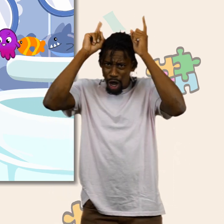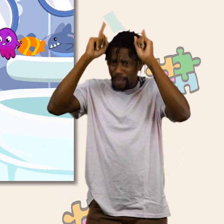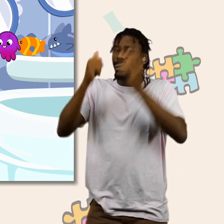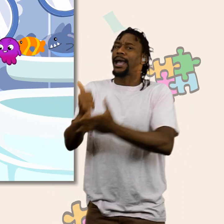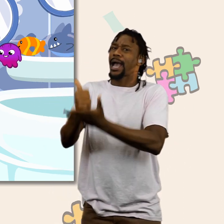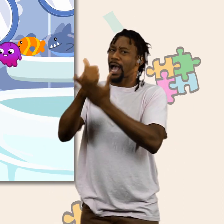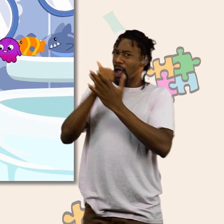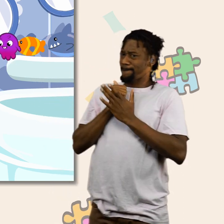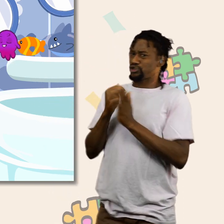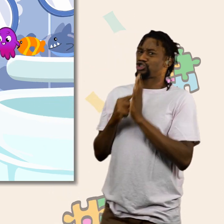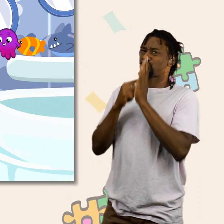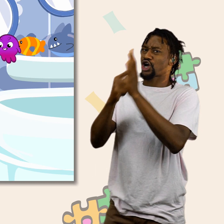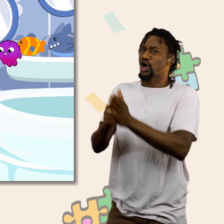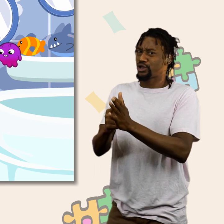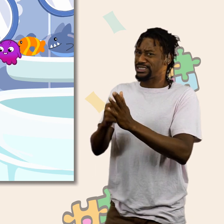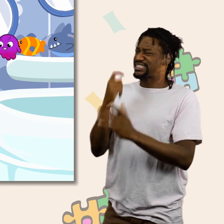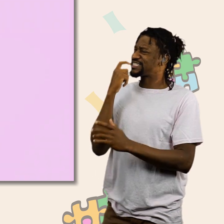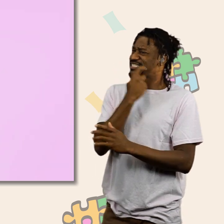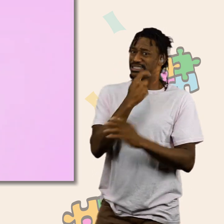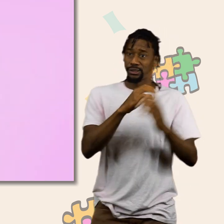Groovy, will you help me show them?